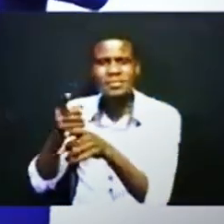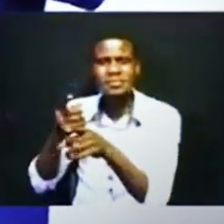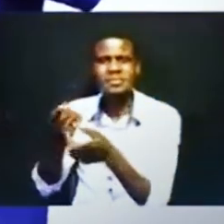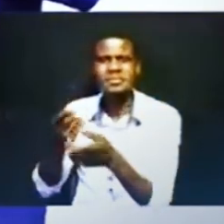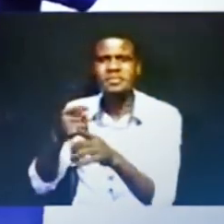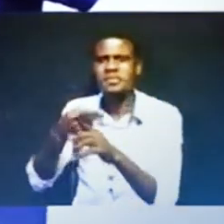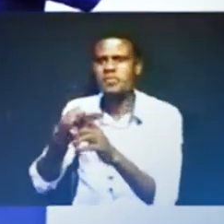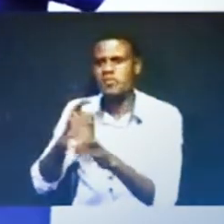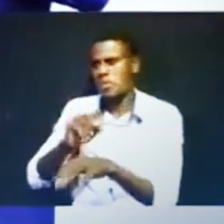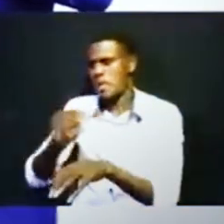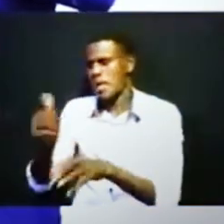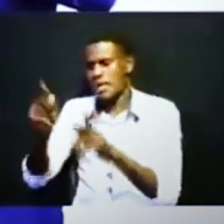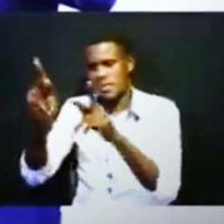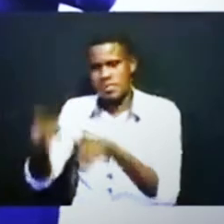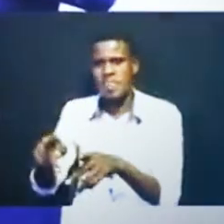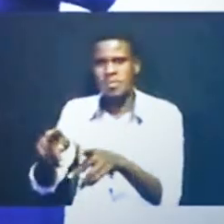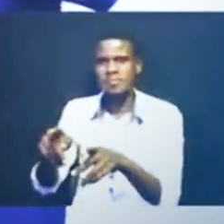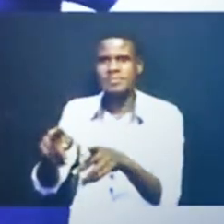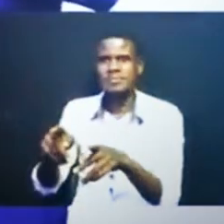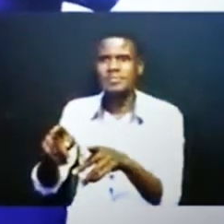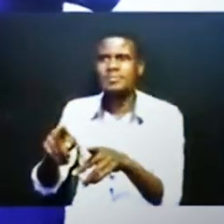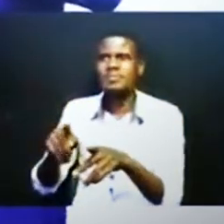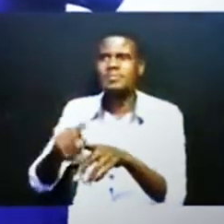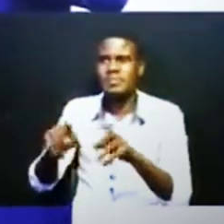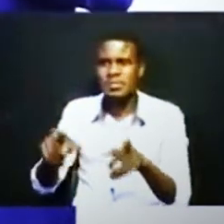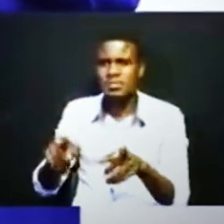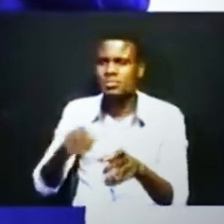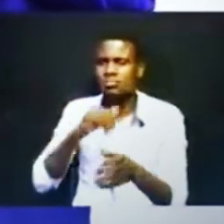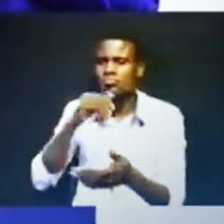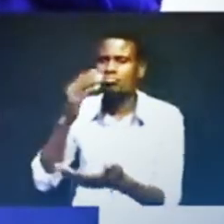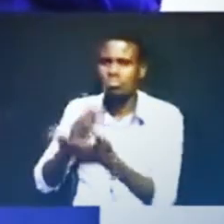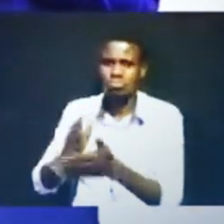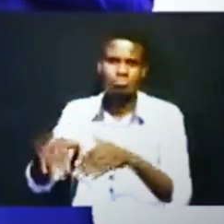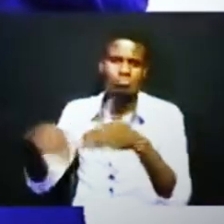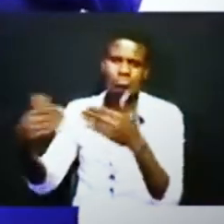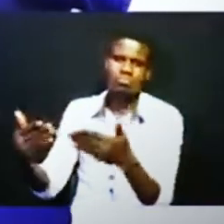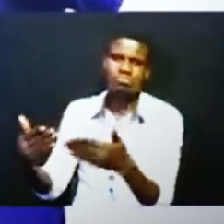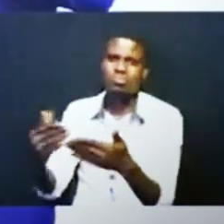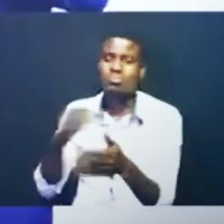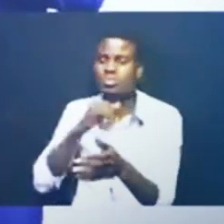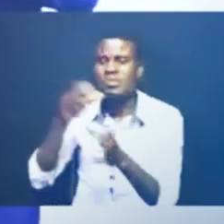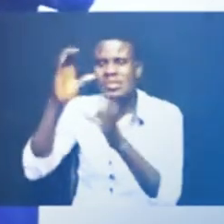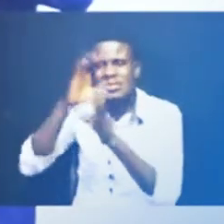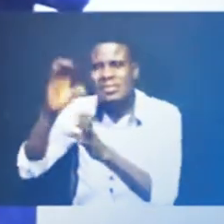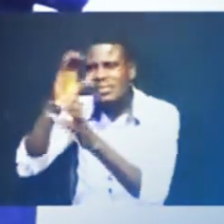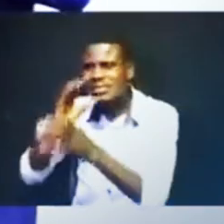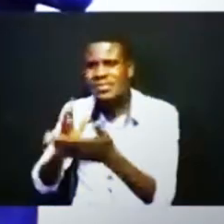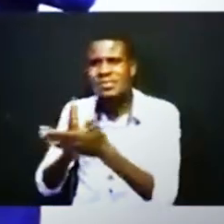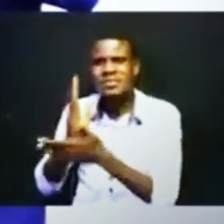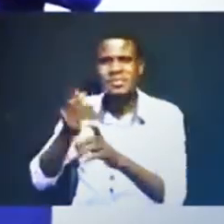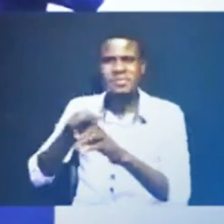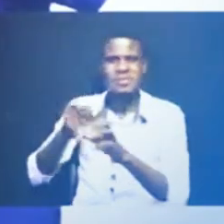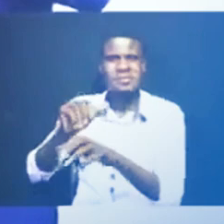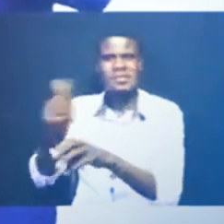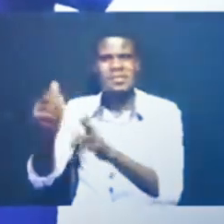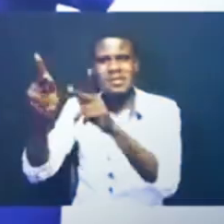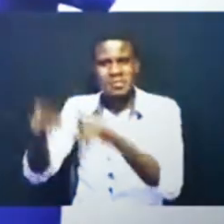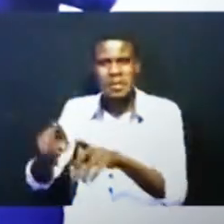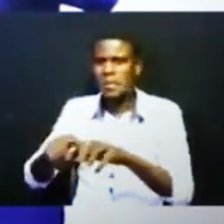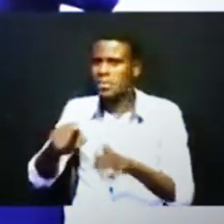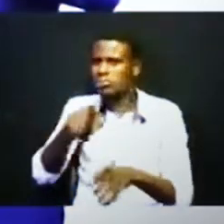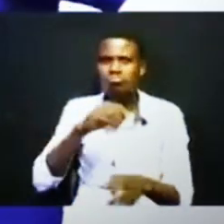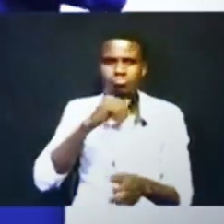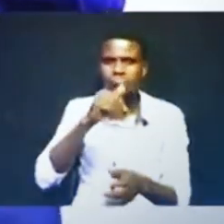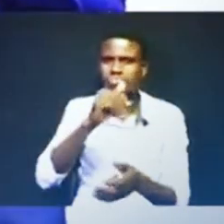person, but never cease to give it. Never look for righteousness from the other person, but never fail to